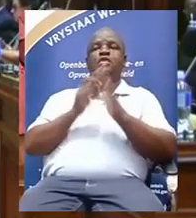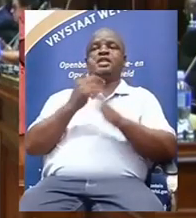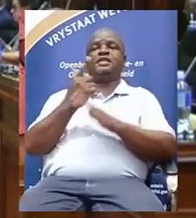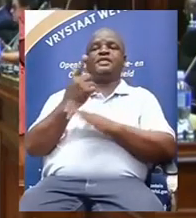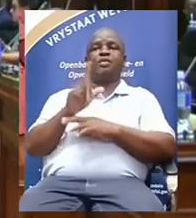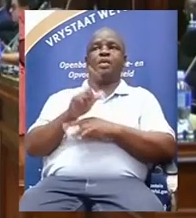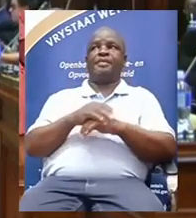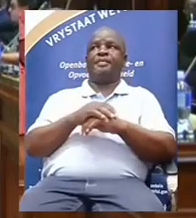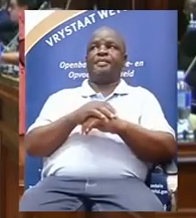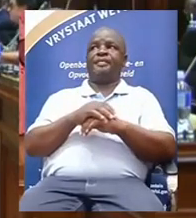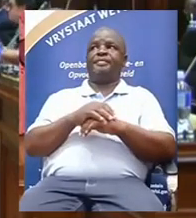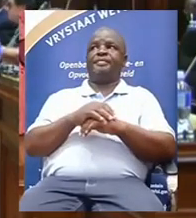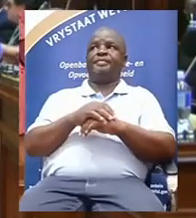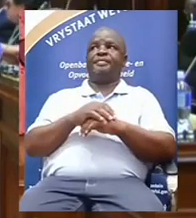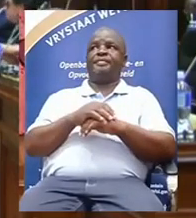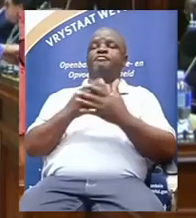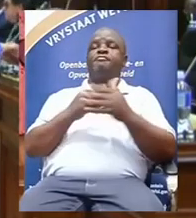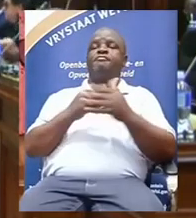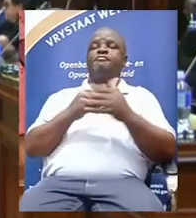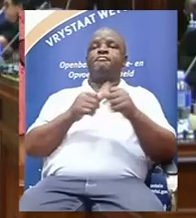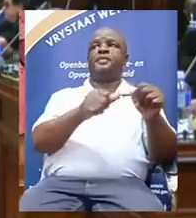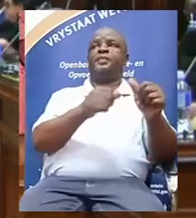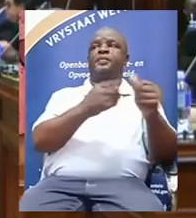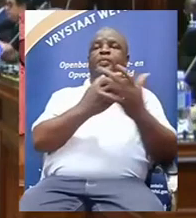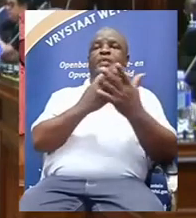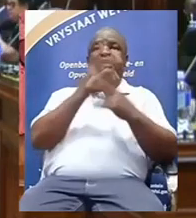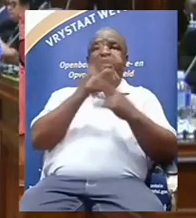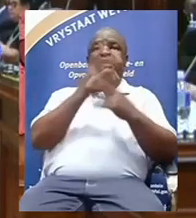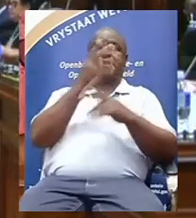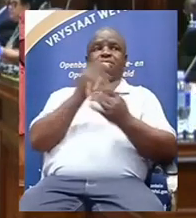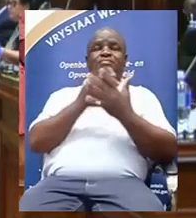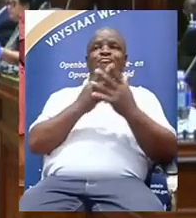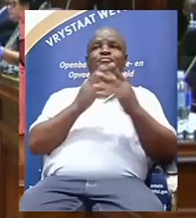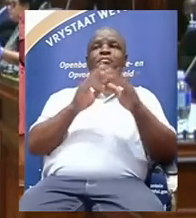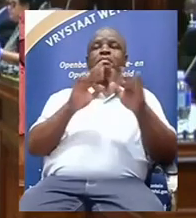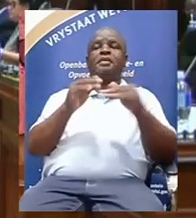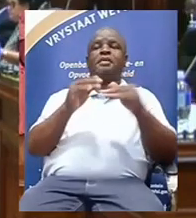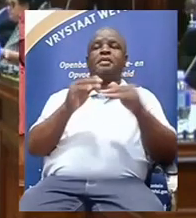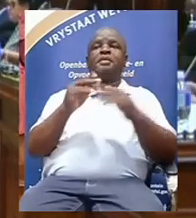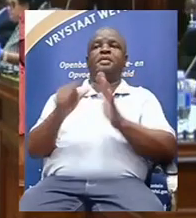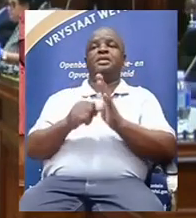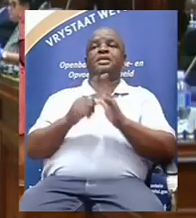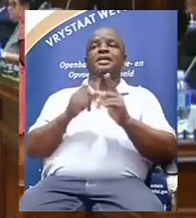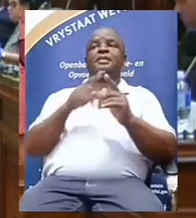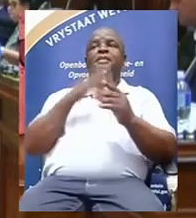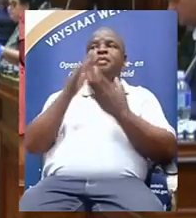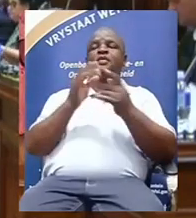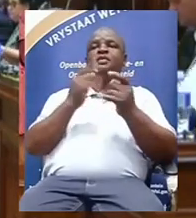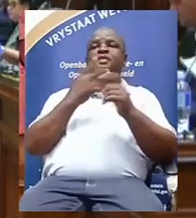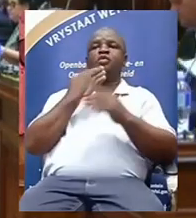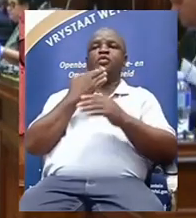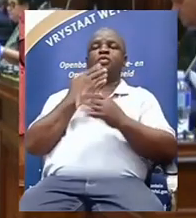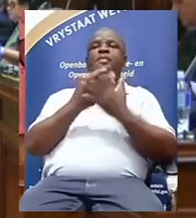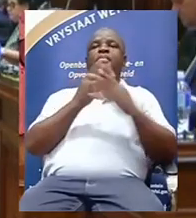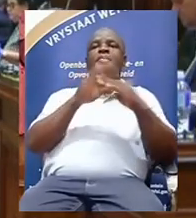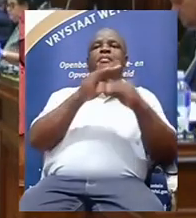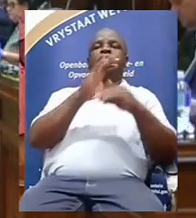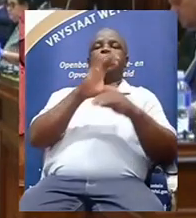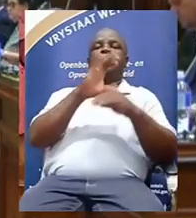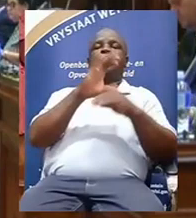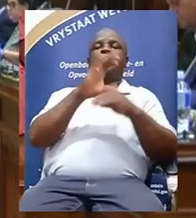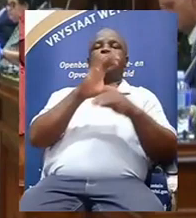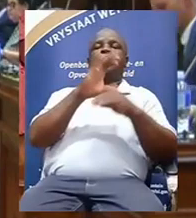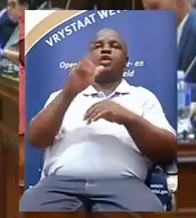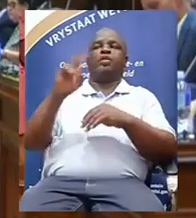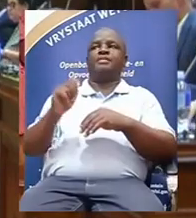We proceed to the discussion on matter of public importance as proposed by Honourable Clute. I now recognize